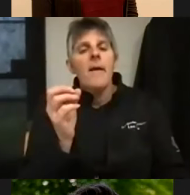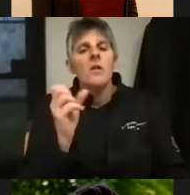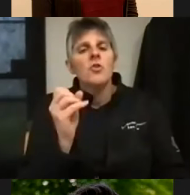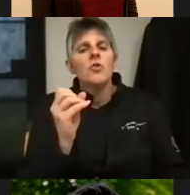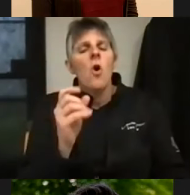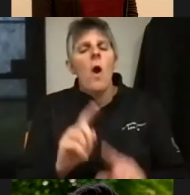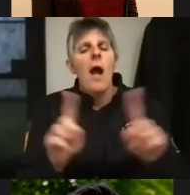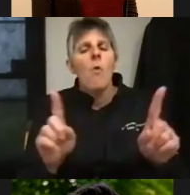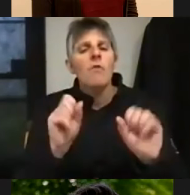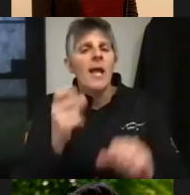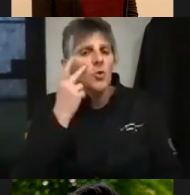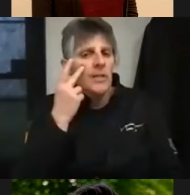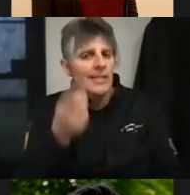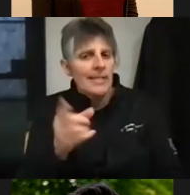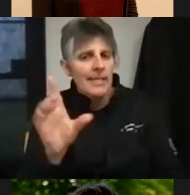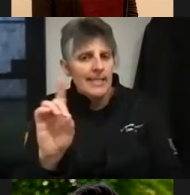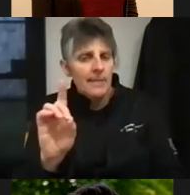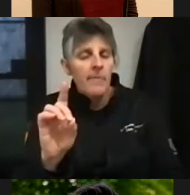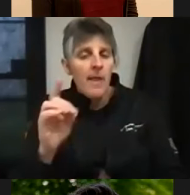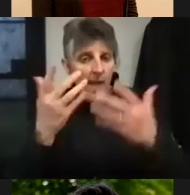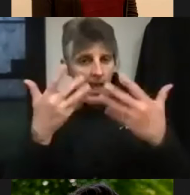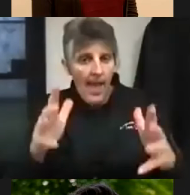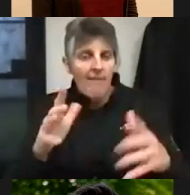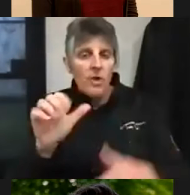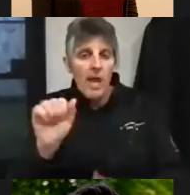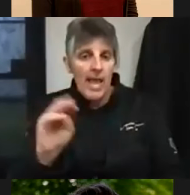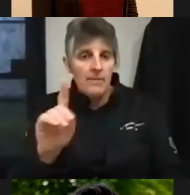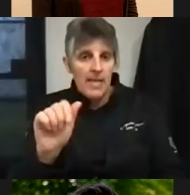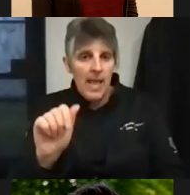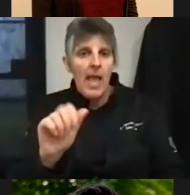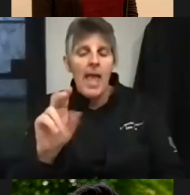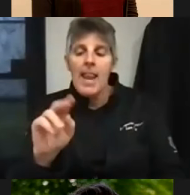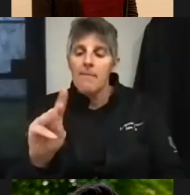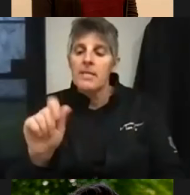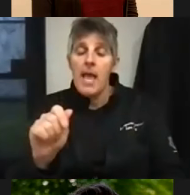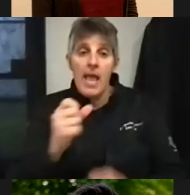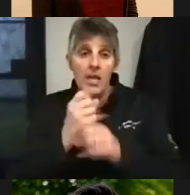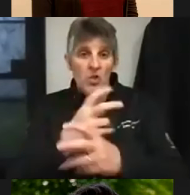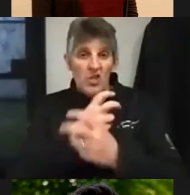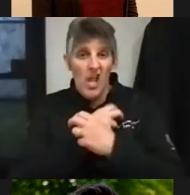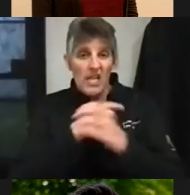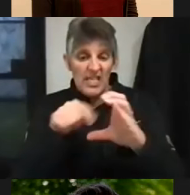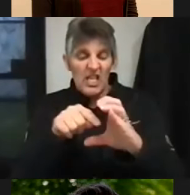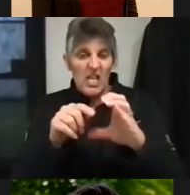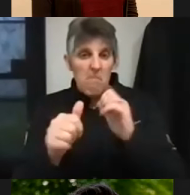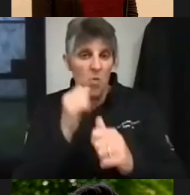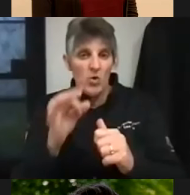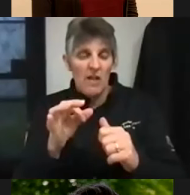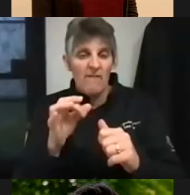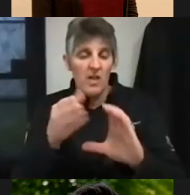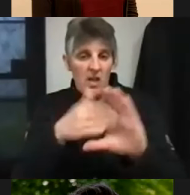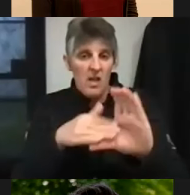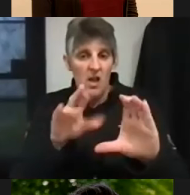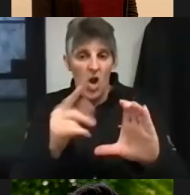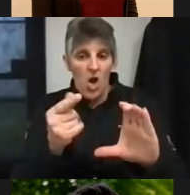However, as you can see here, so after the NMDA induced excitotoxicity, the vast majority of retinal ganglion